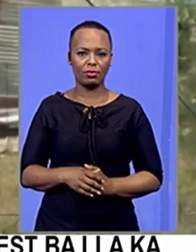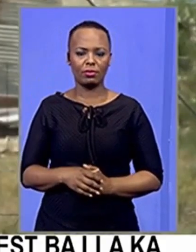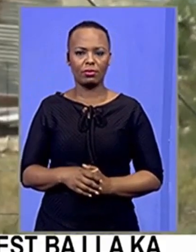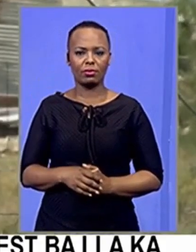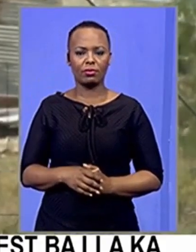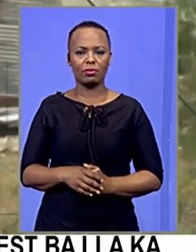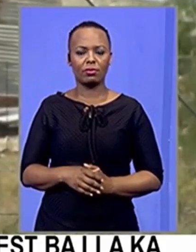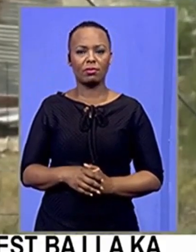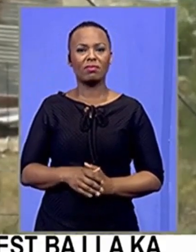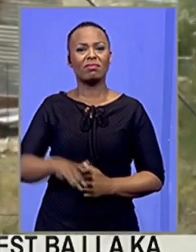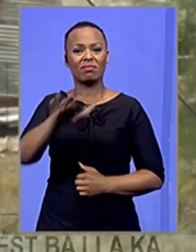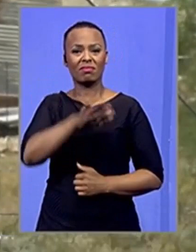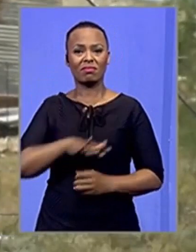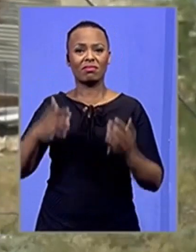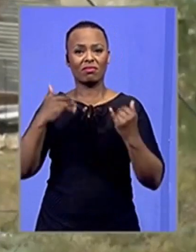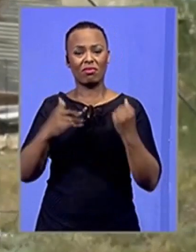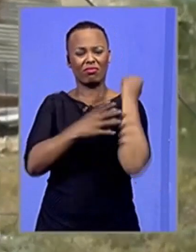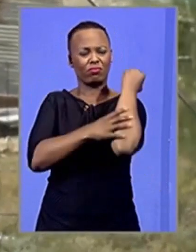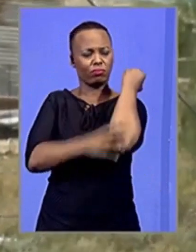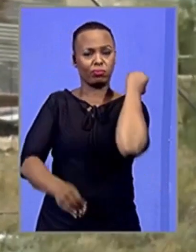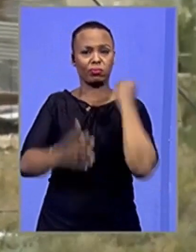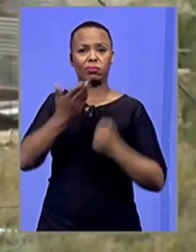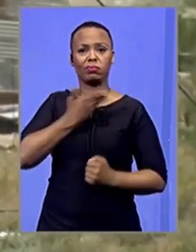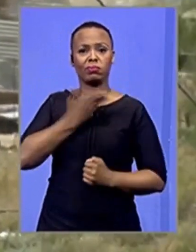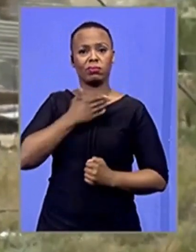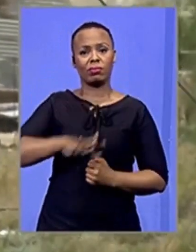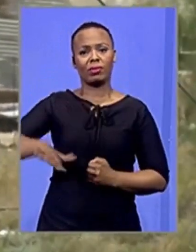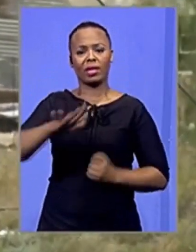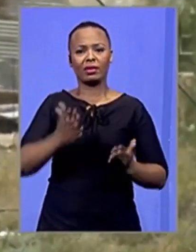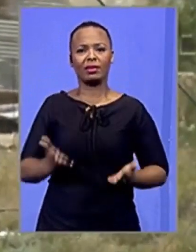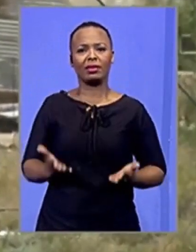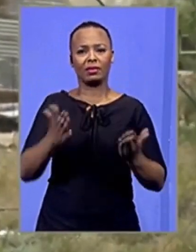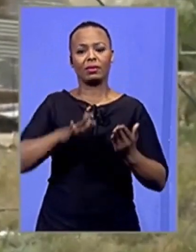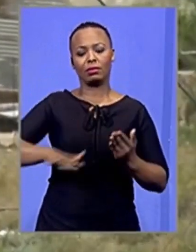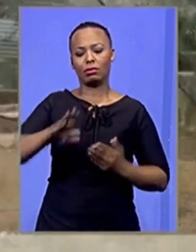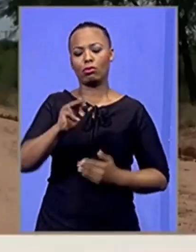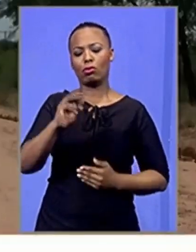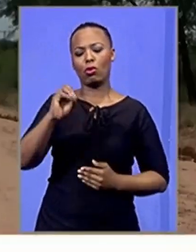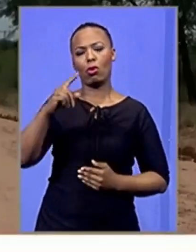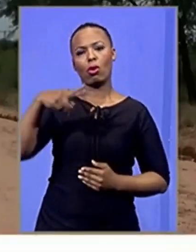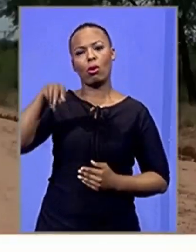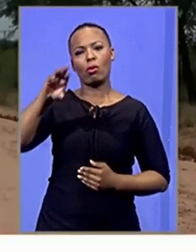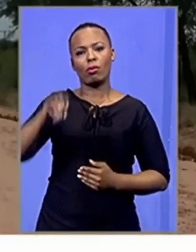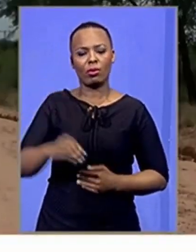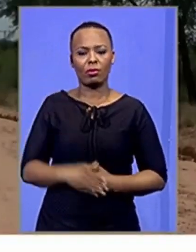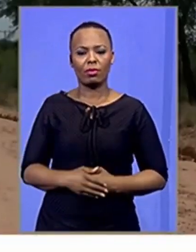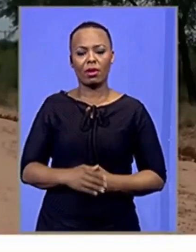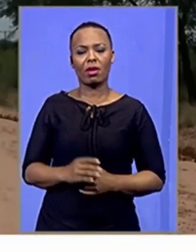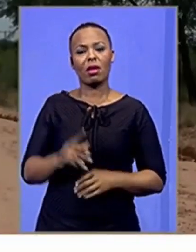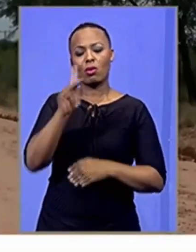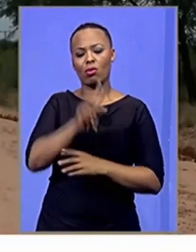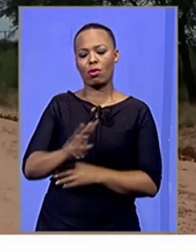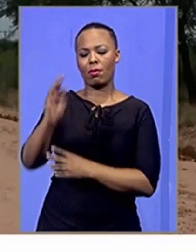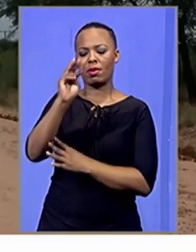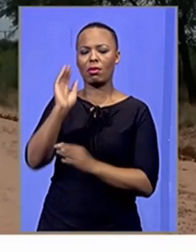Kgaolo ya Foster Swap e fitlhelwa mo kgaolong ya masepala wa selegae wa Kagisano Molopo mo Northwest e se kgala sa dikilometara di